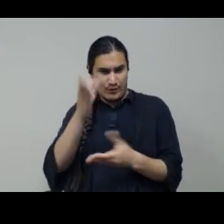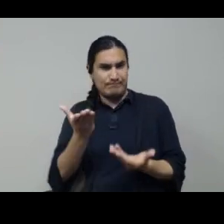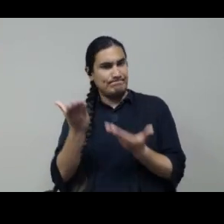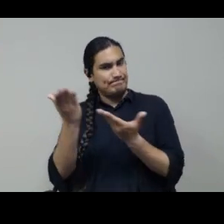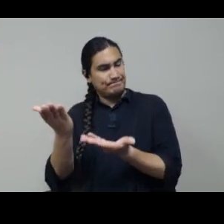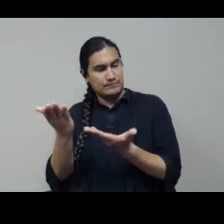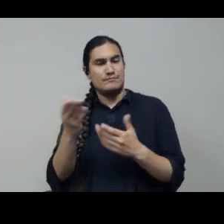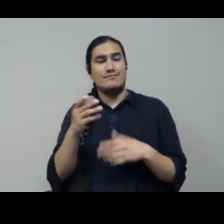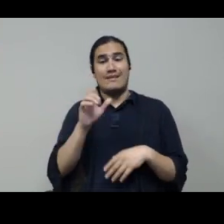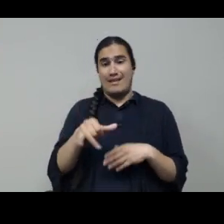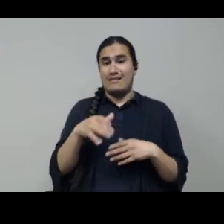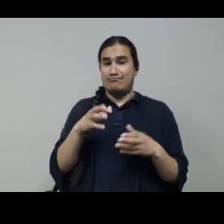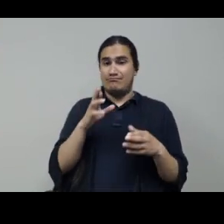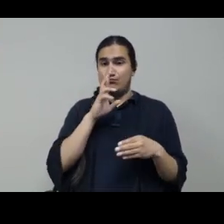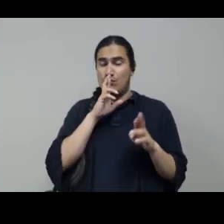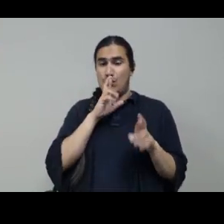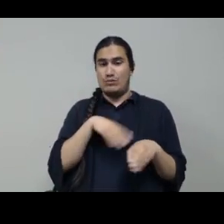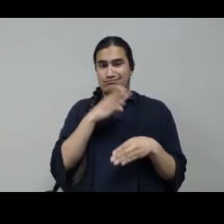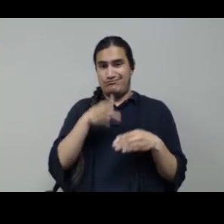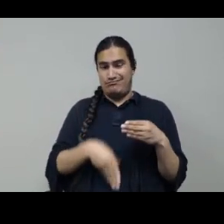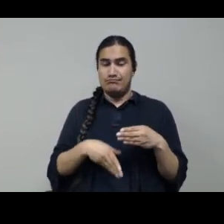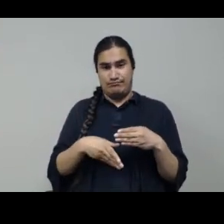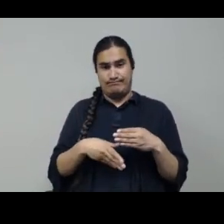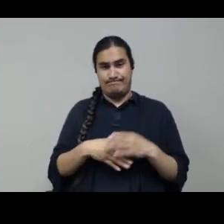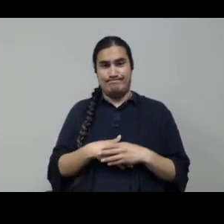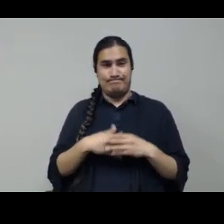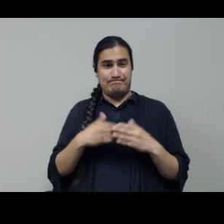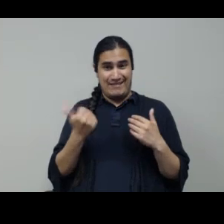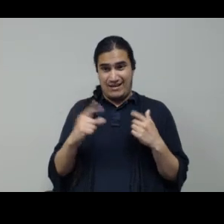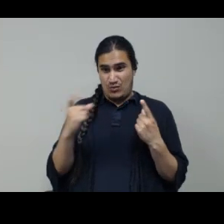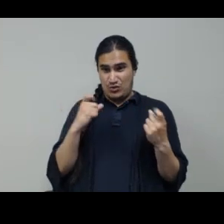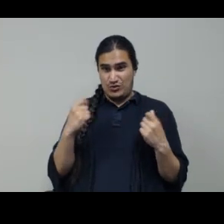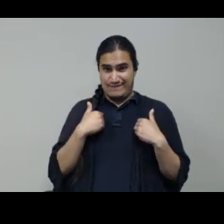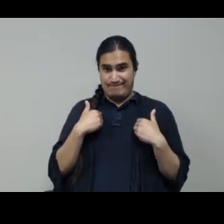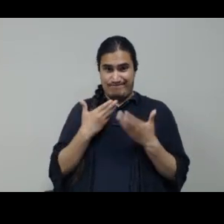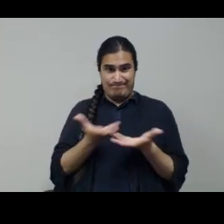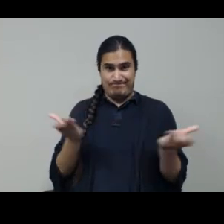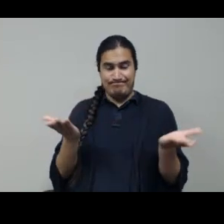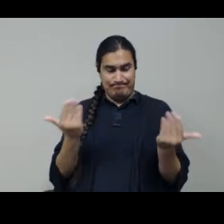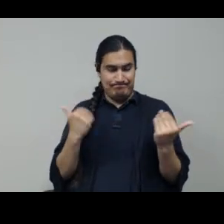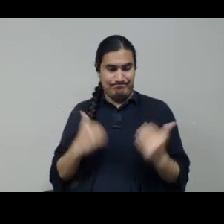that concludes my informational update. I can take any questions that you have.